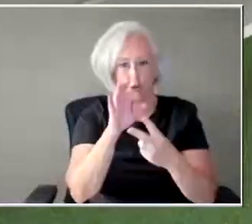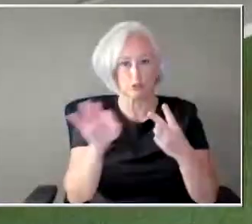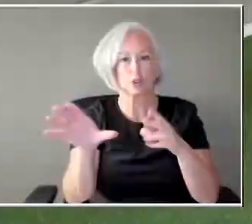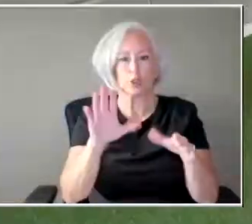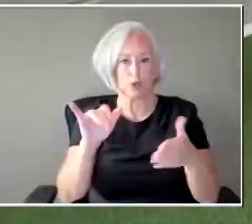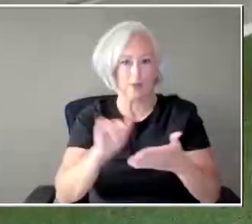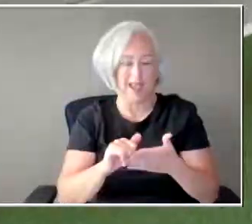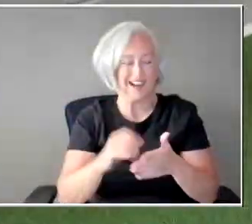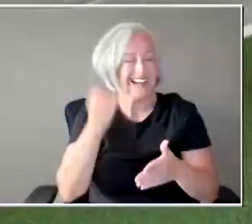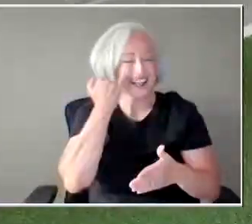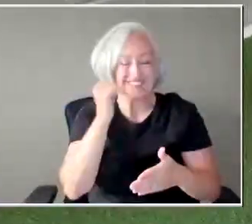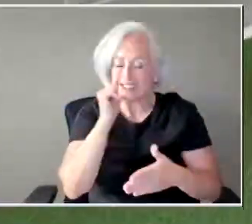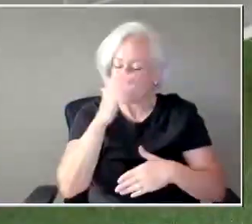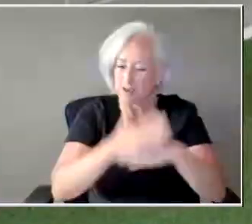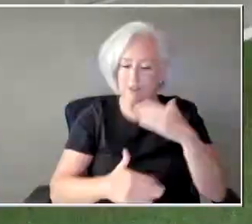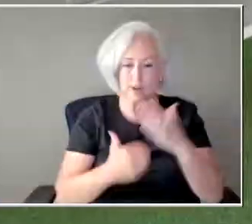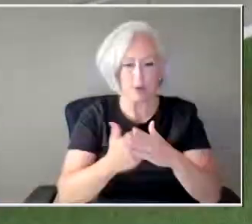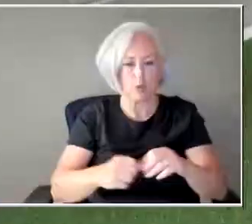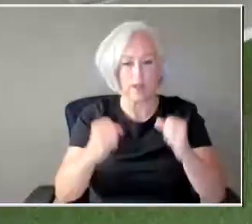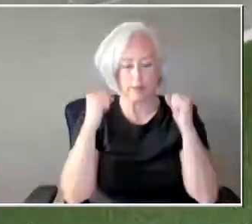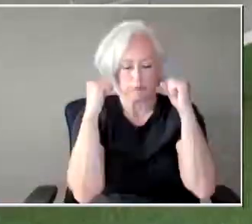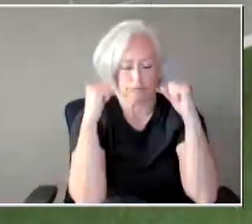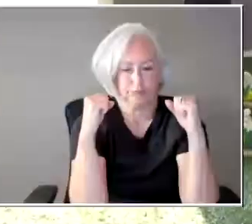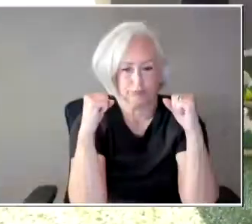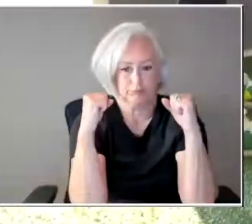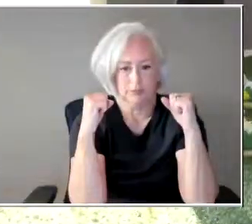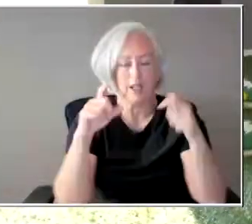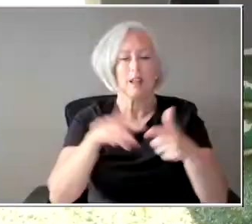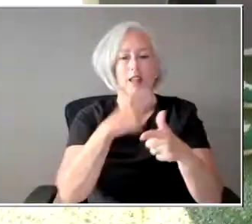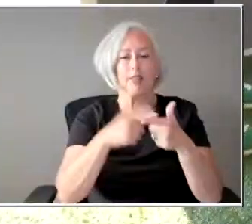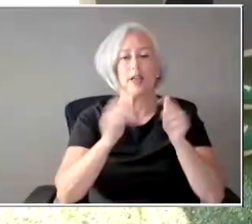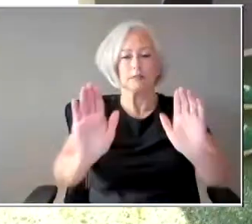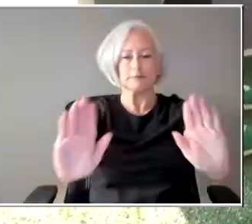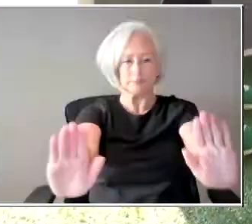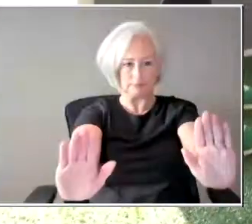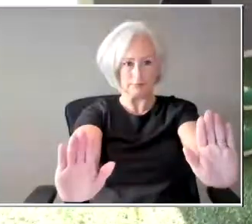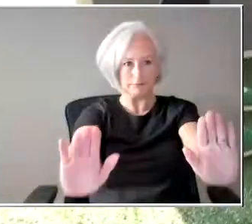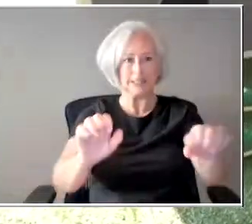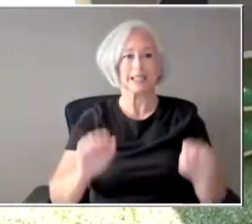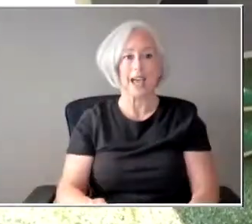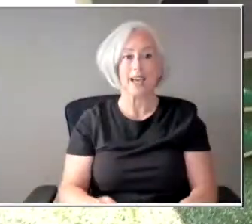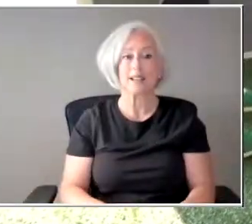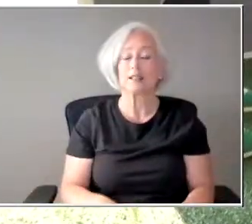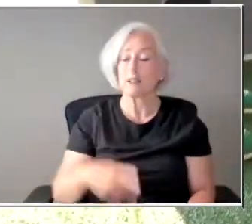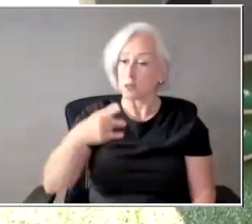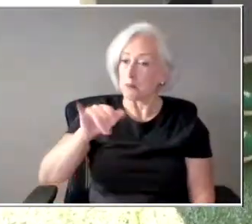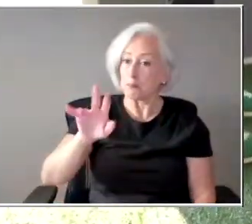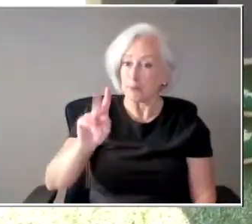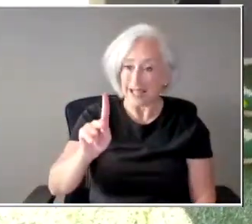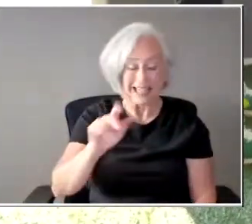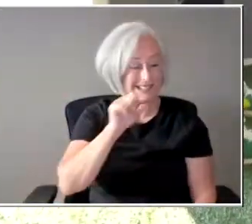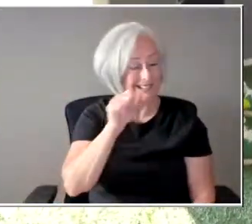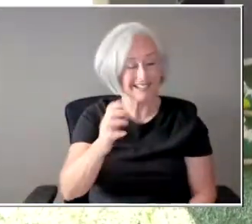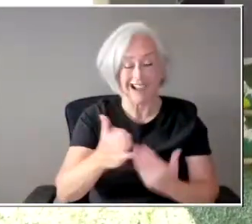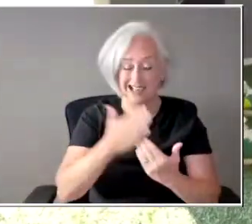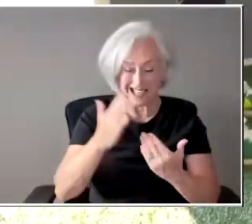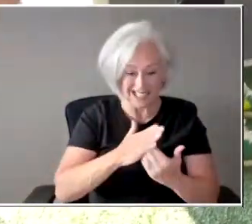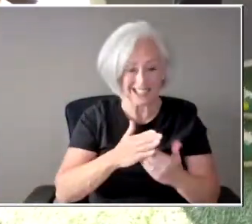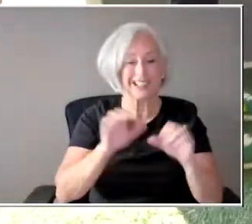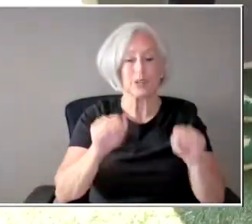shoulders, you can hold just like this. Yeah, planks aren't easy and you have to work up to them, but there's a lot of variations to them. Yes, for sure. That's